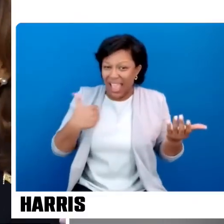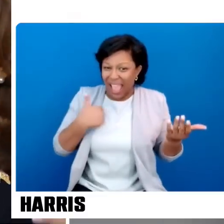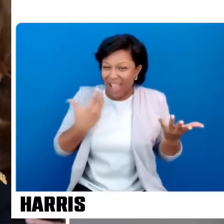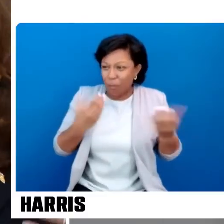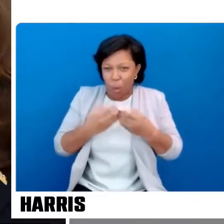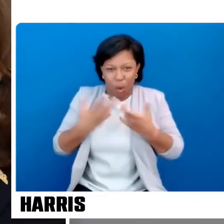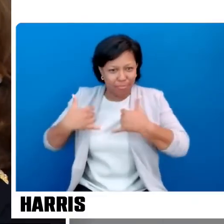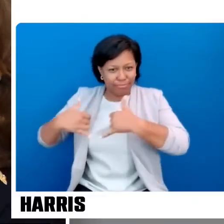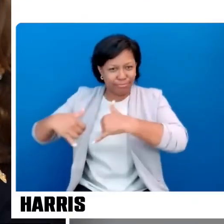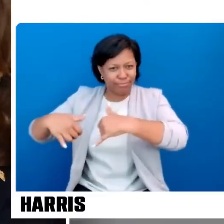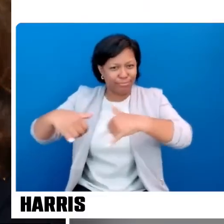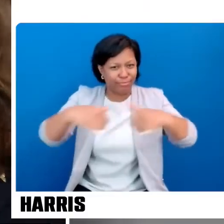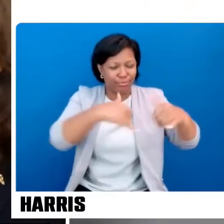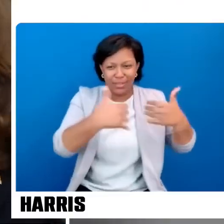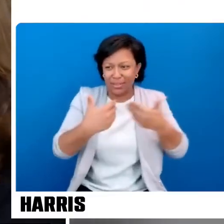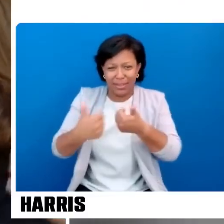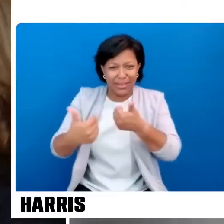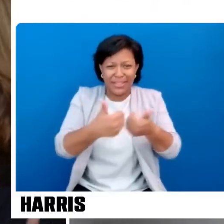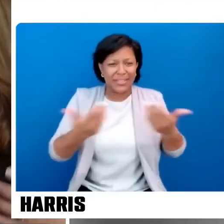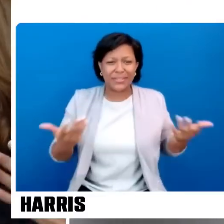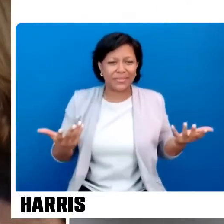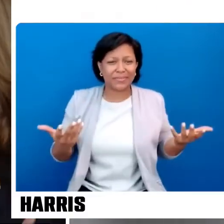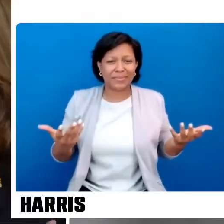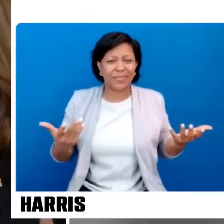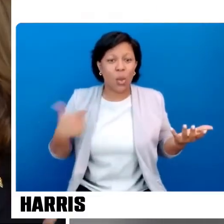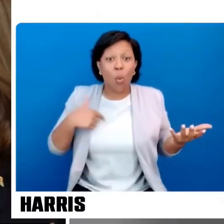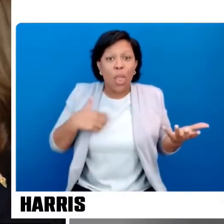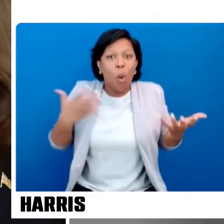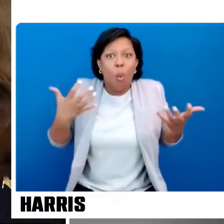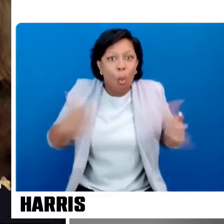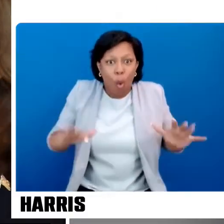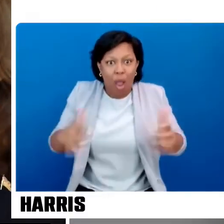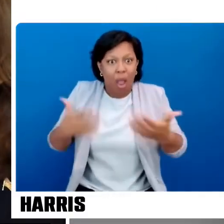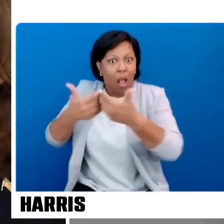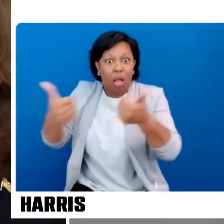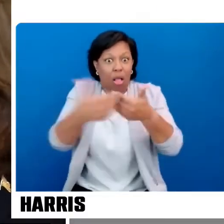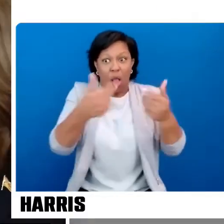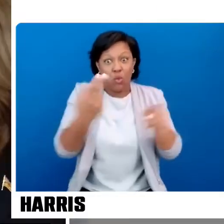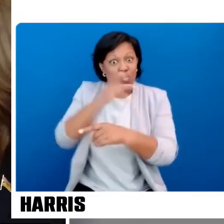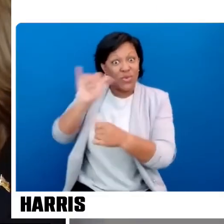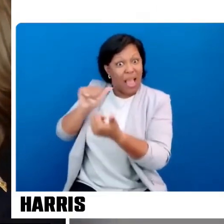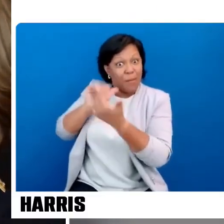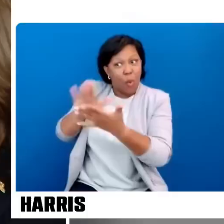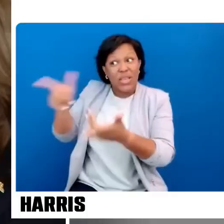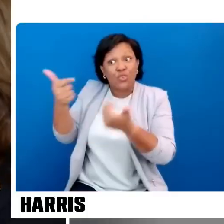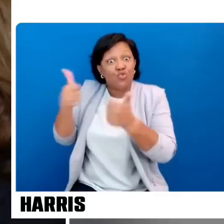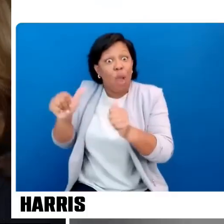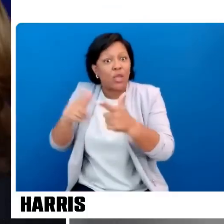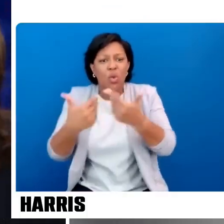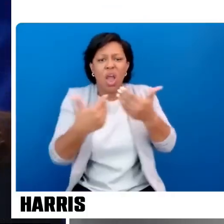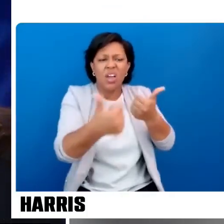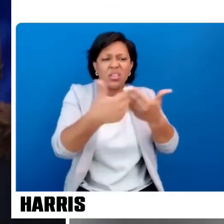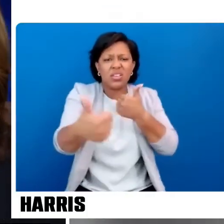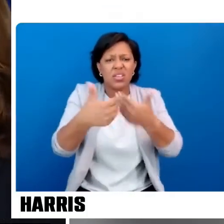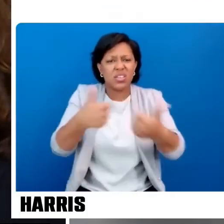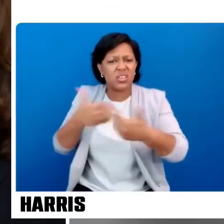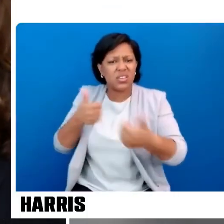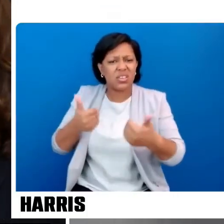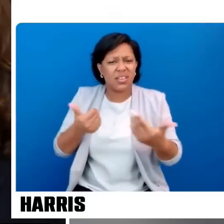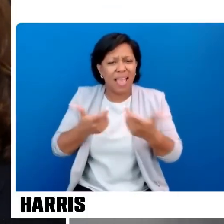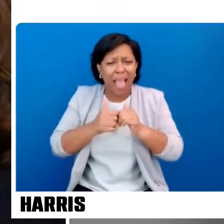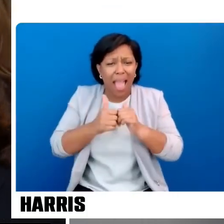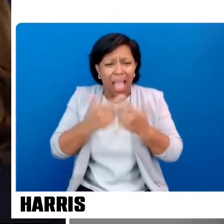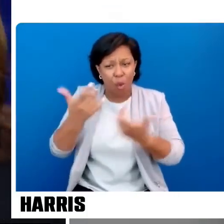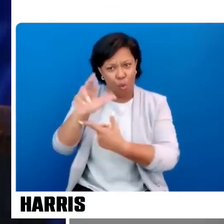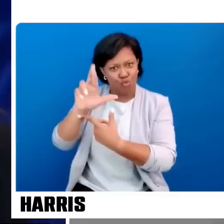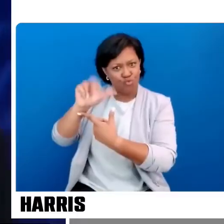this kind of approach that is just constantly trying to divide us, and especially by race. And let's remember how Donald Trump